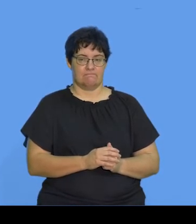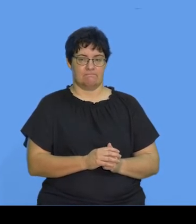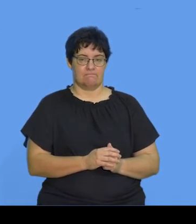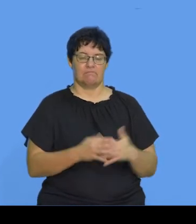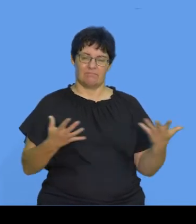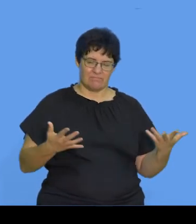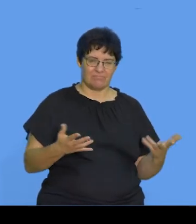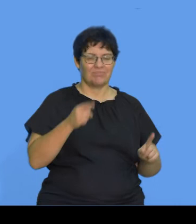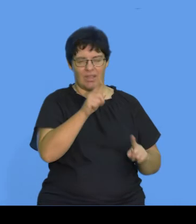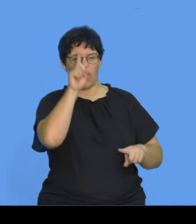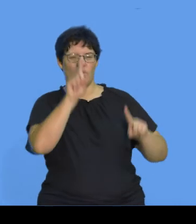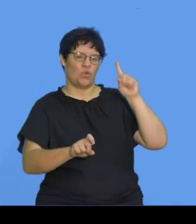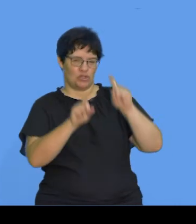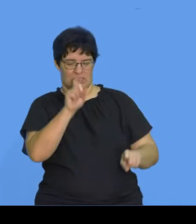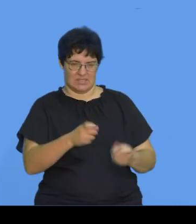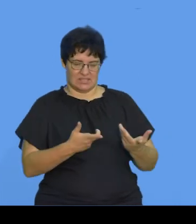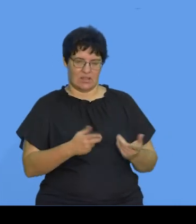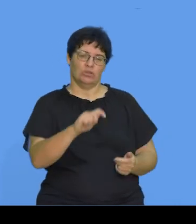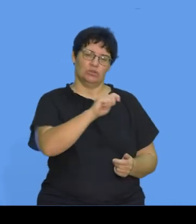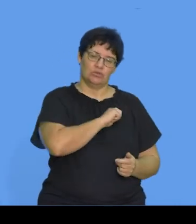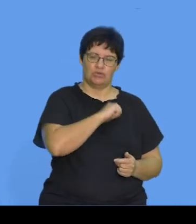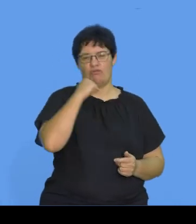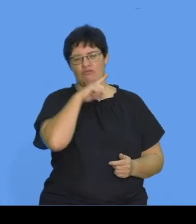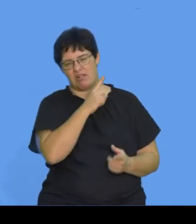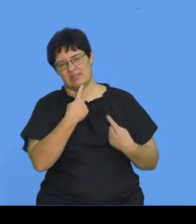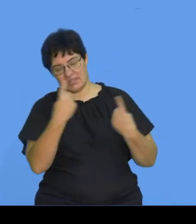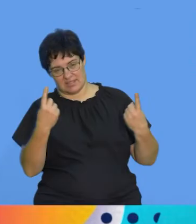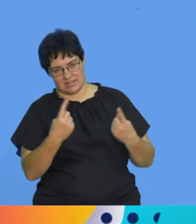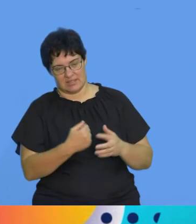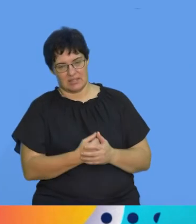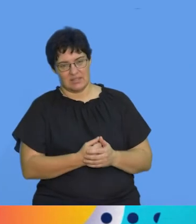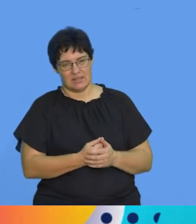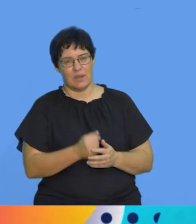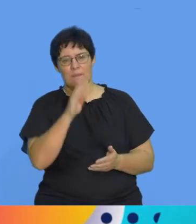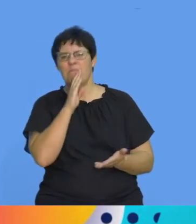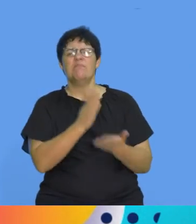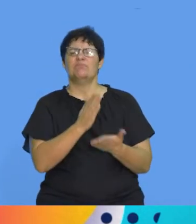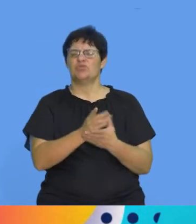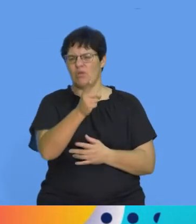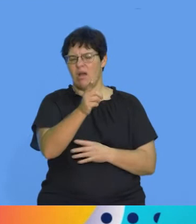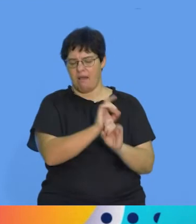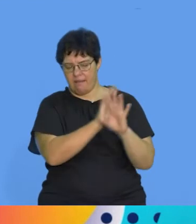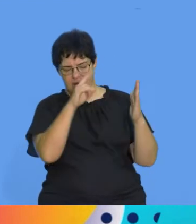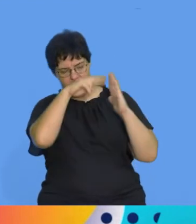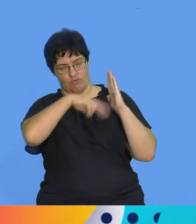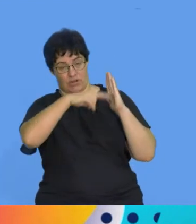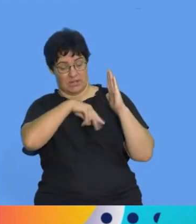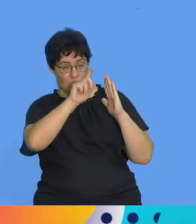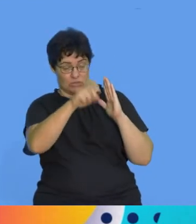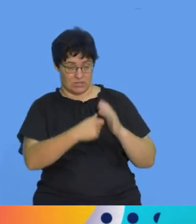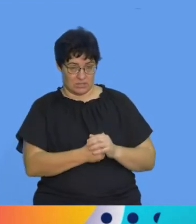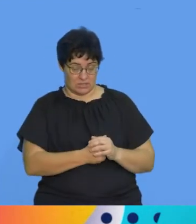All right, so there's the kind of questions, just a true and false statement, right? And make sure you read the